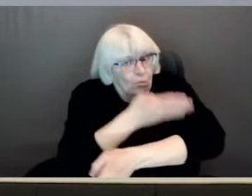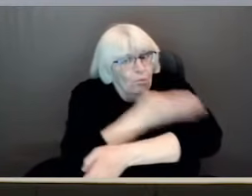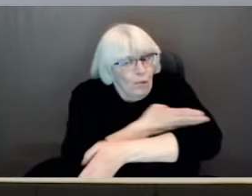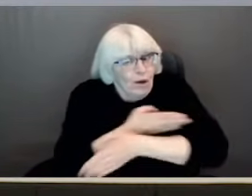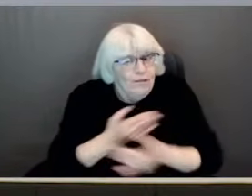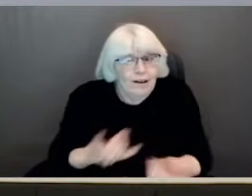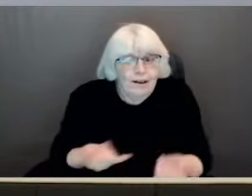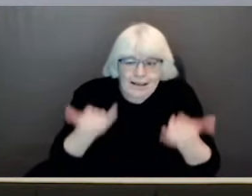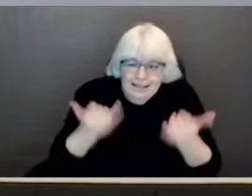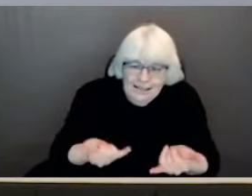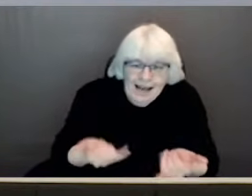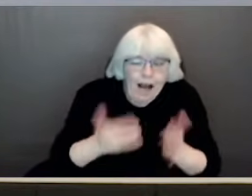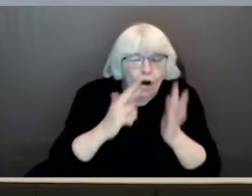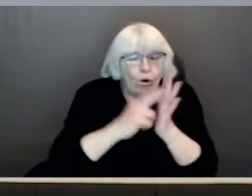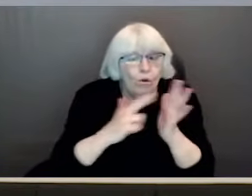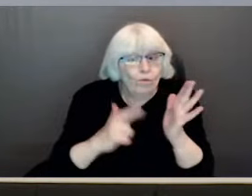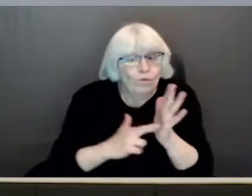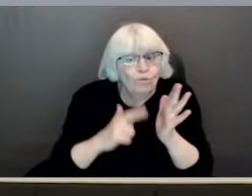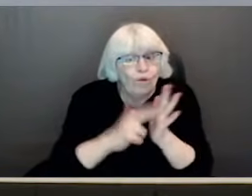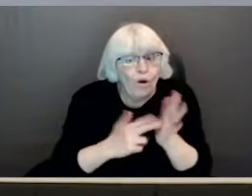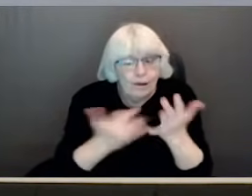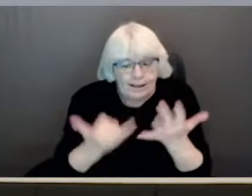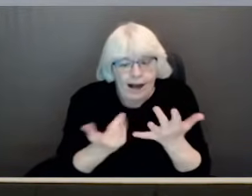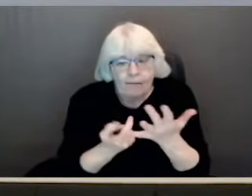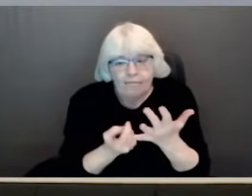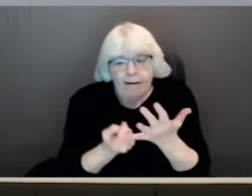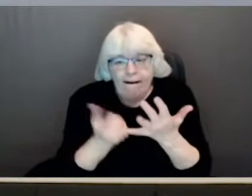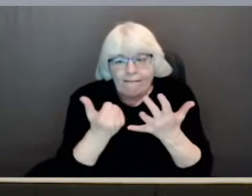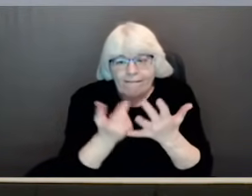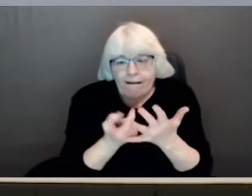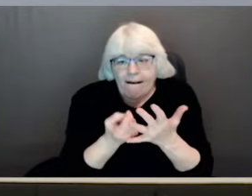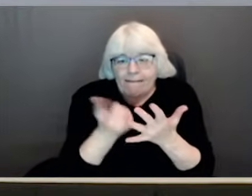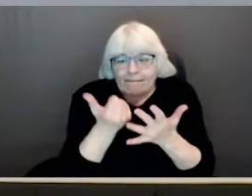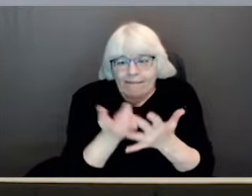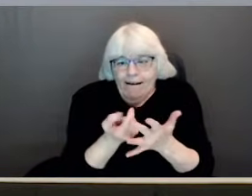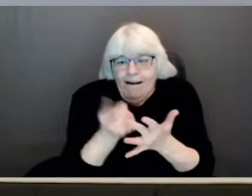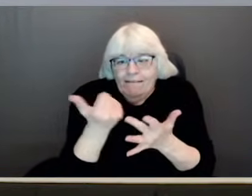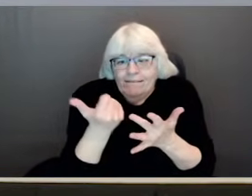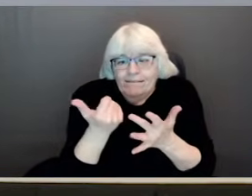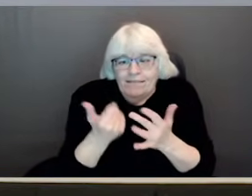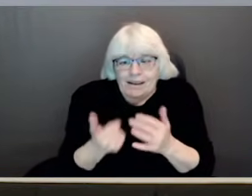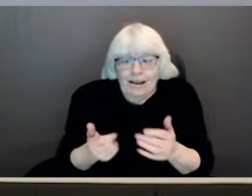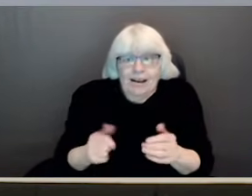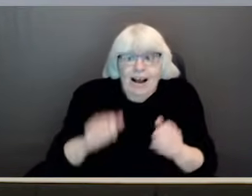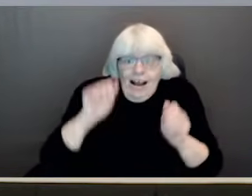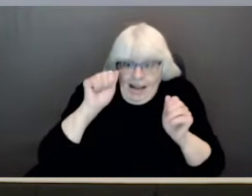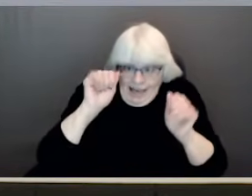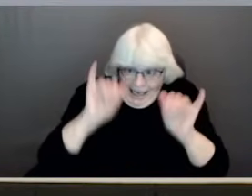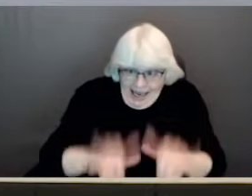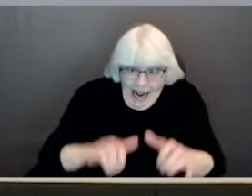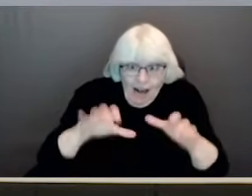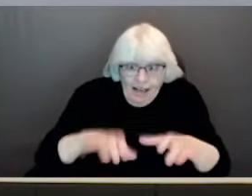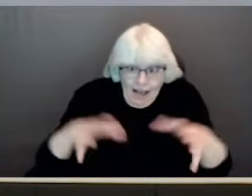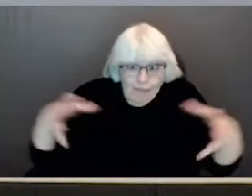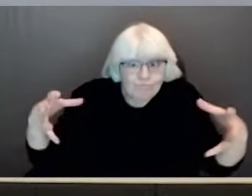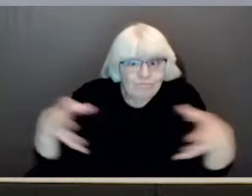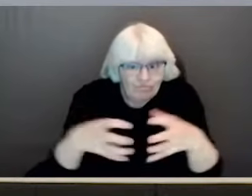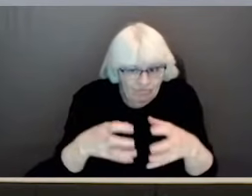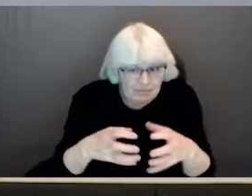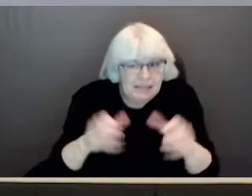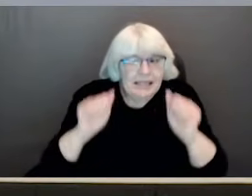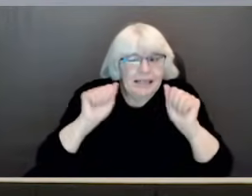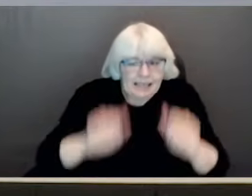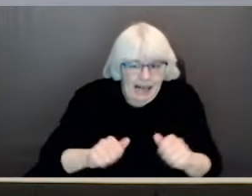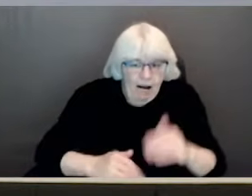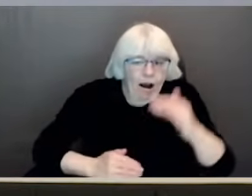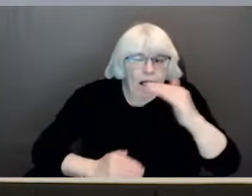personal gathering limit will increase from 20 to 50 people, and cohorts will no longer